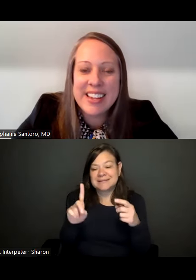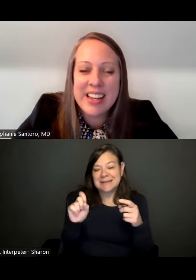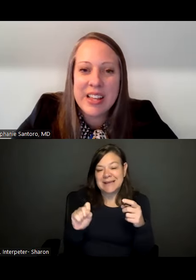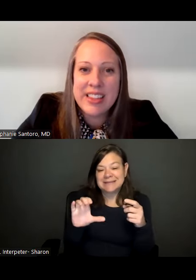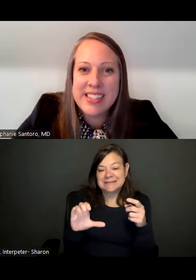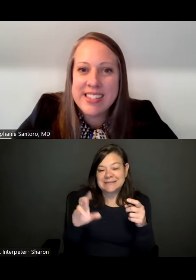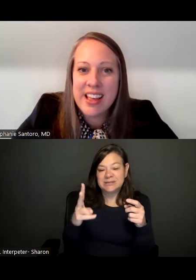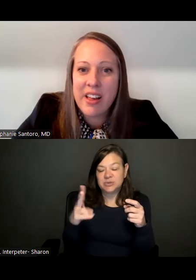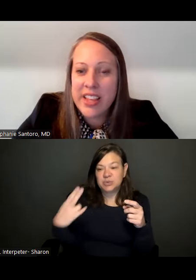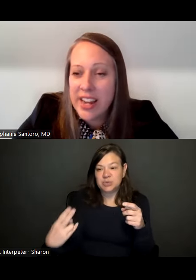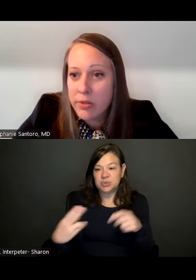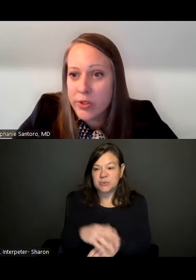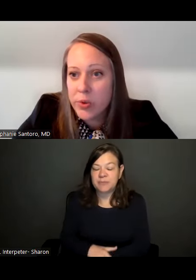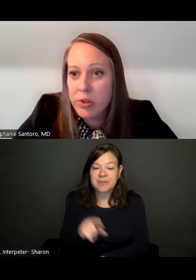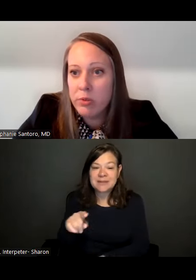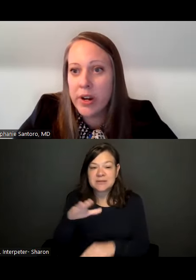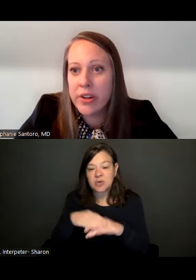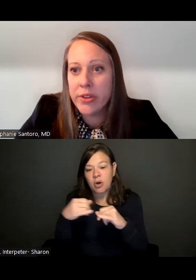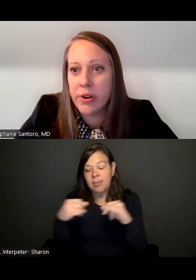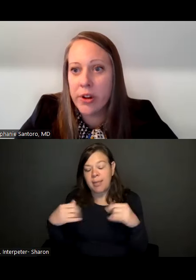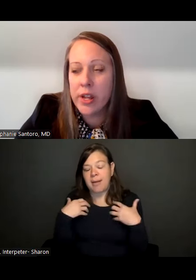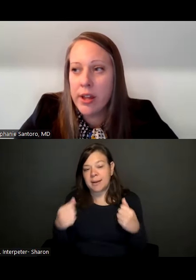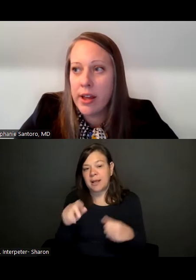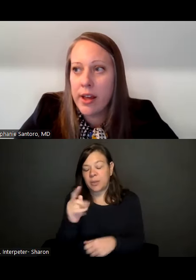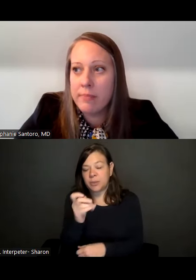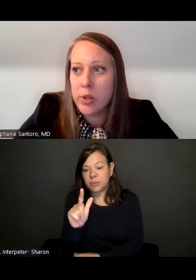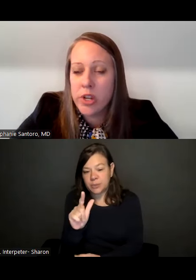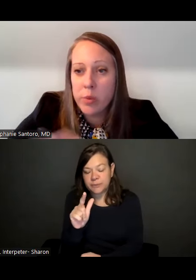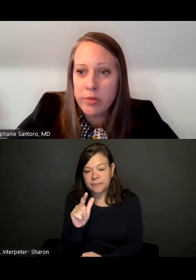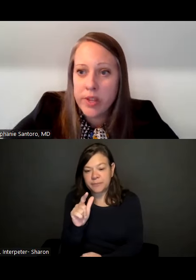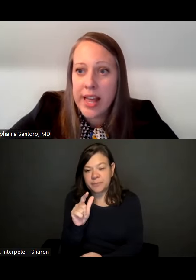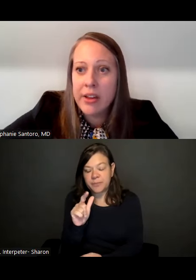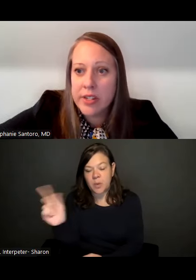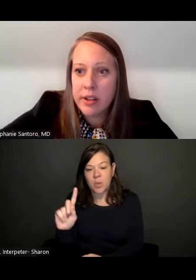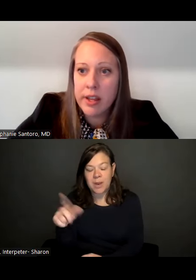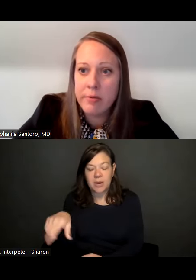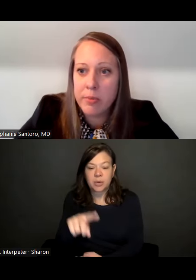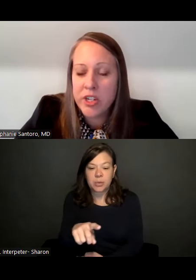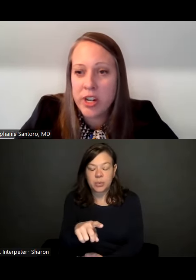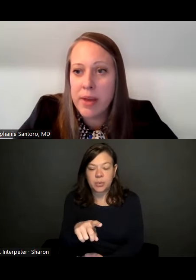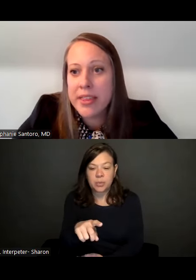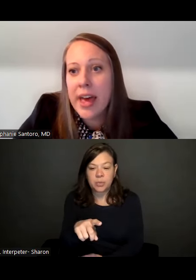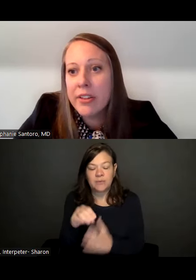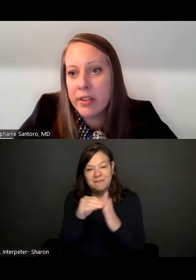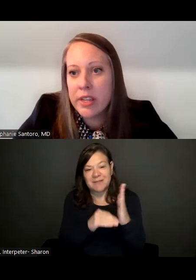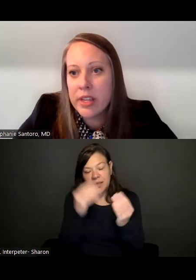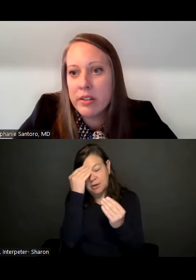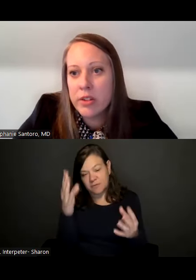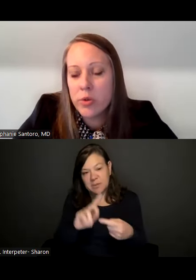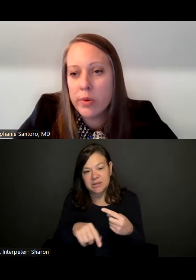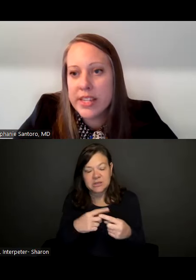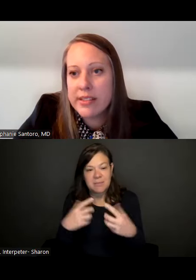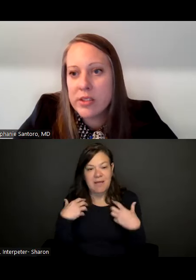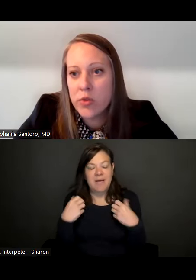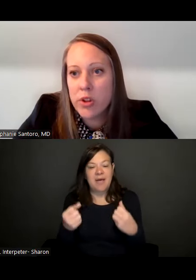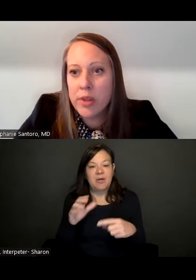And this is an online health tool where you would fill out information about the health of the